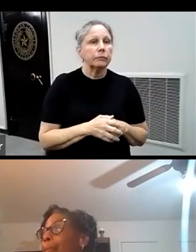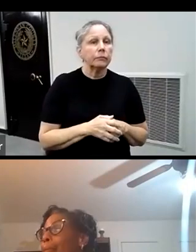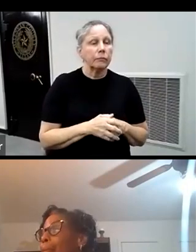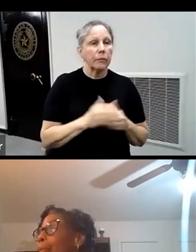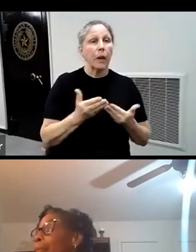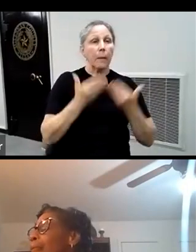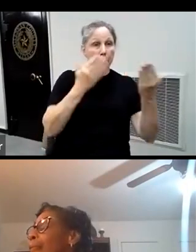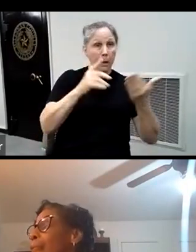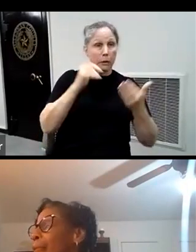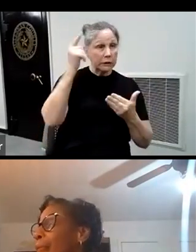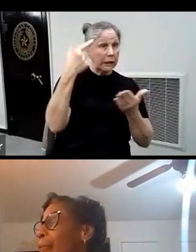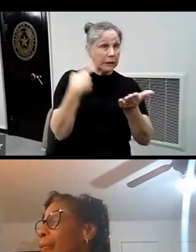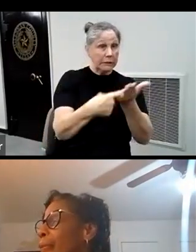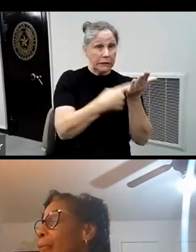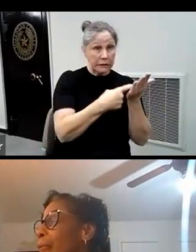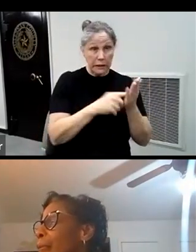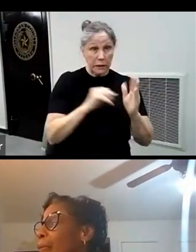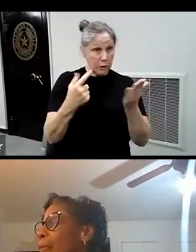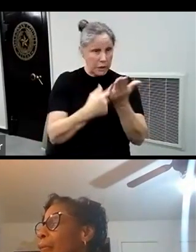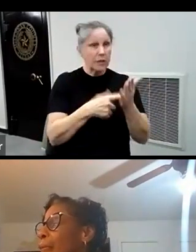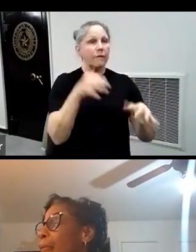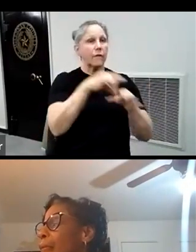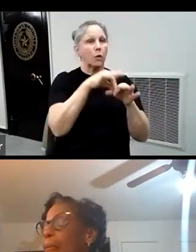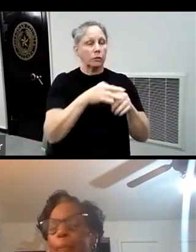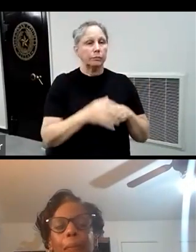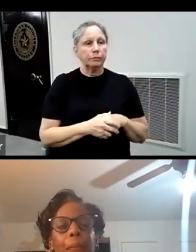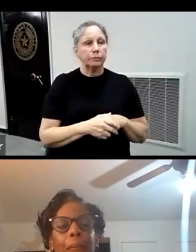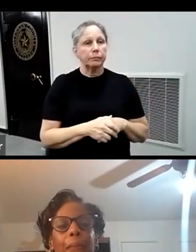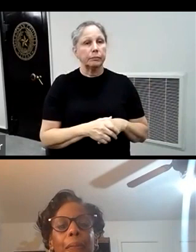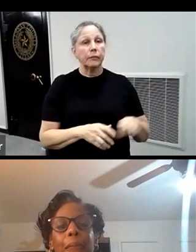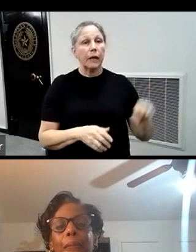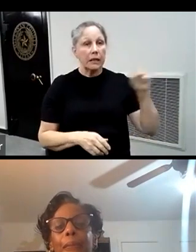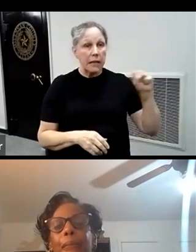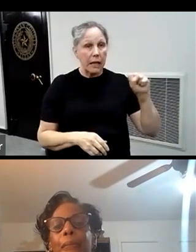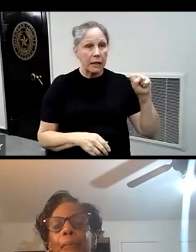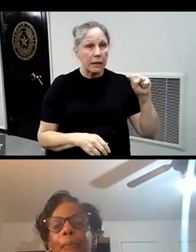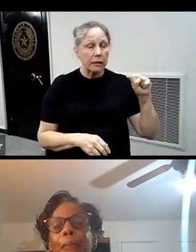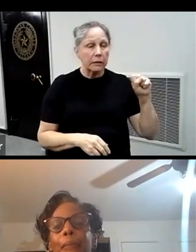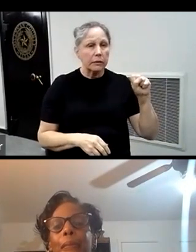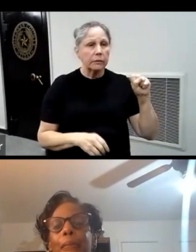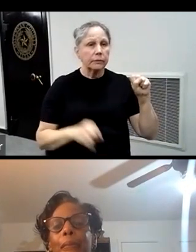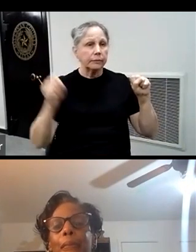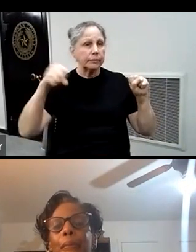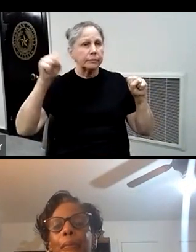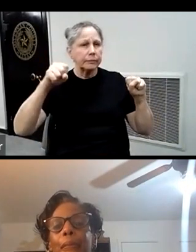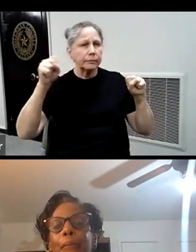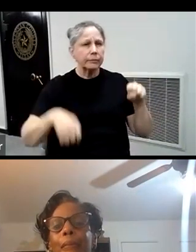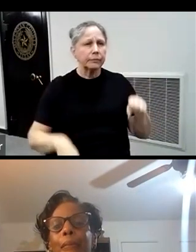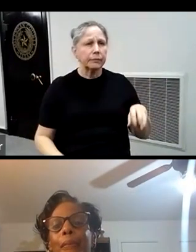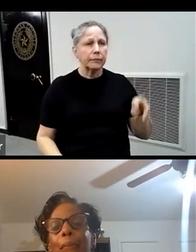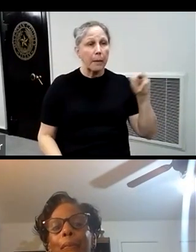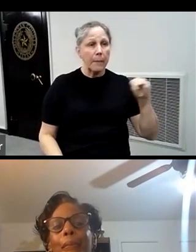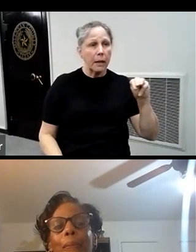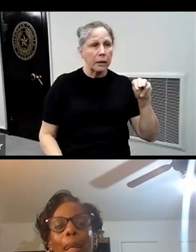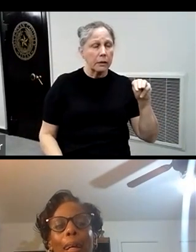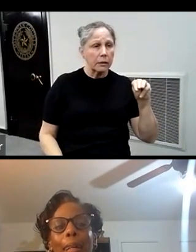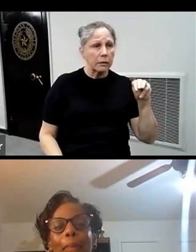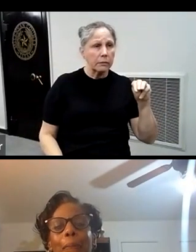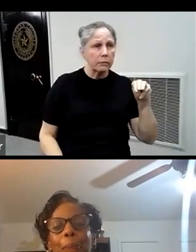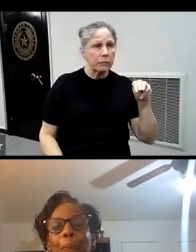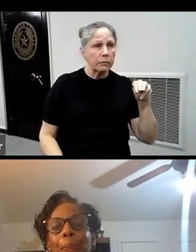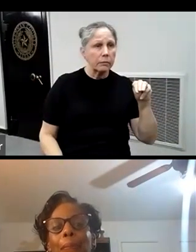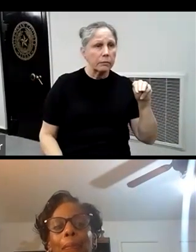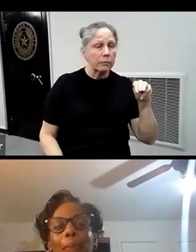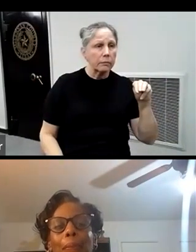Motion, any discussion? No discussion, call for a vote. Commissioner Snell, Aye. Commissioner Miller,